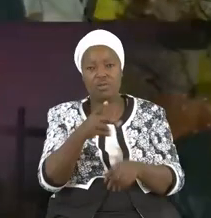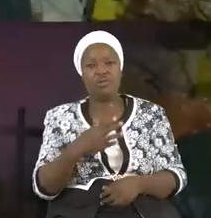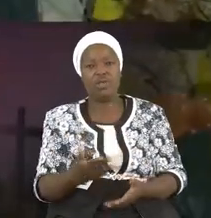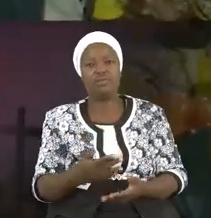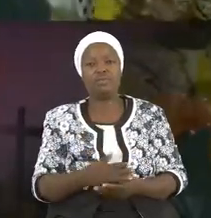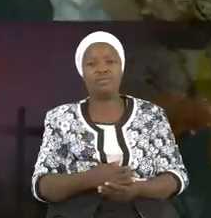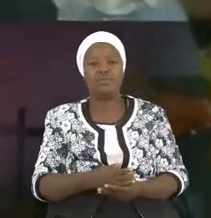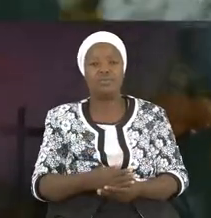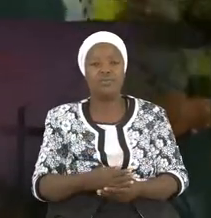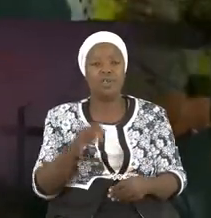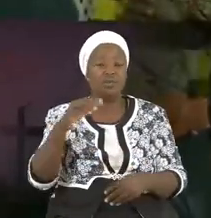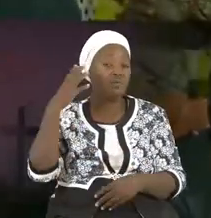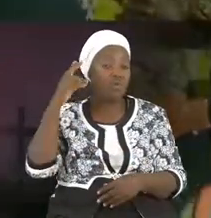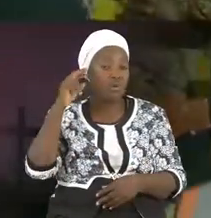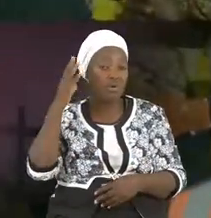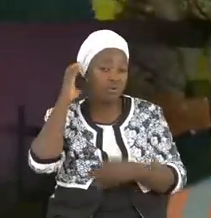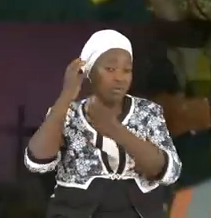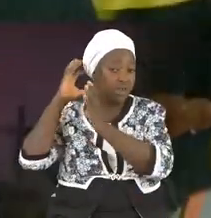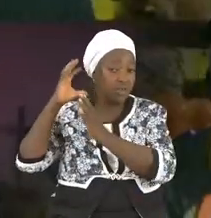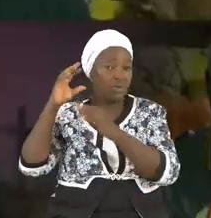on television, repent.